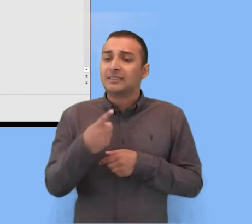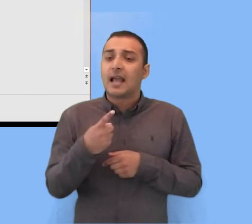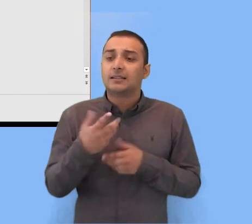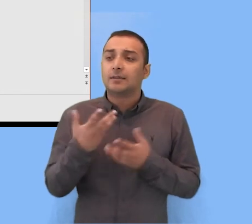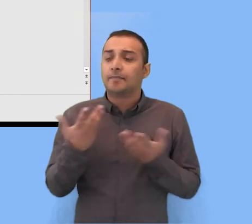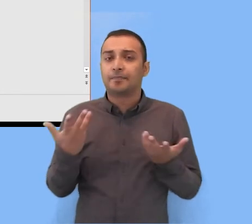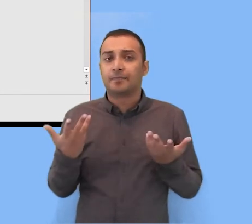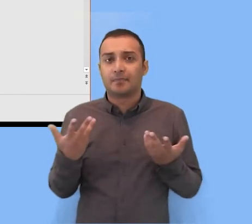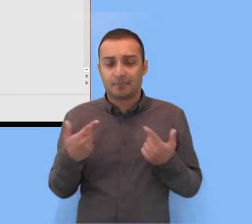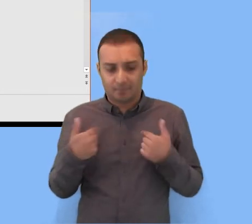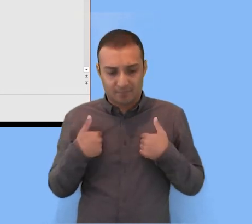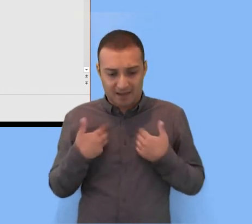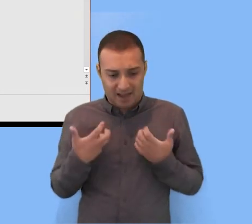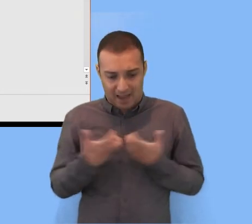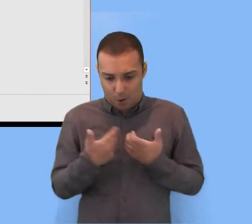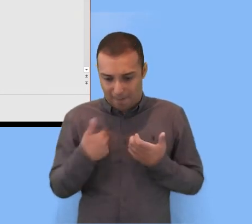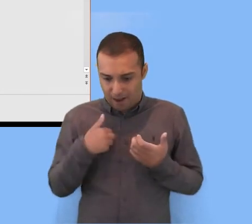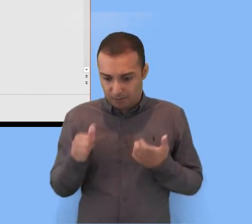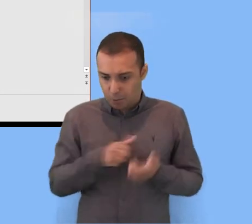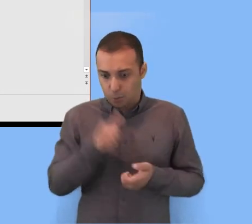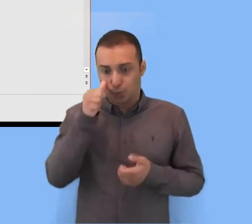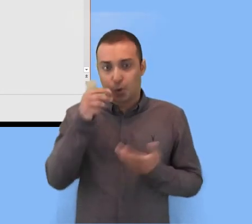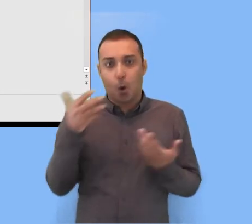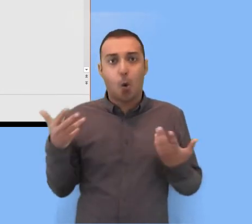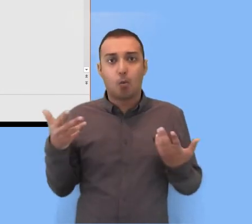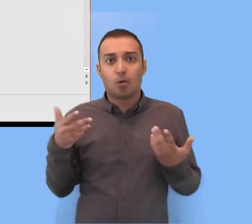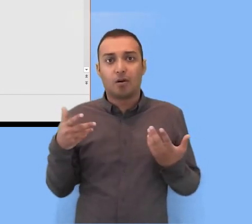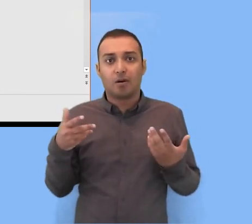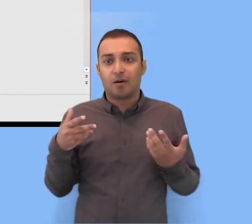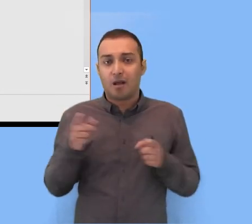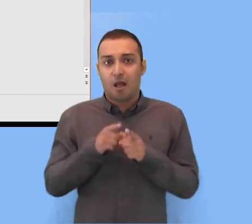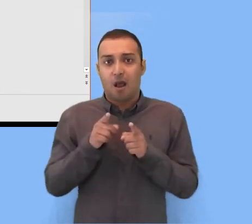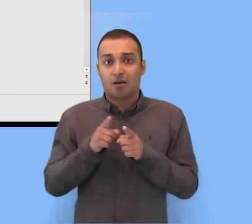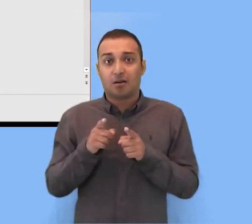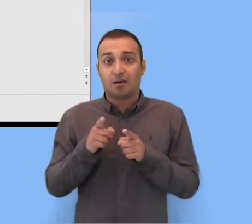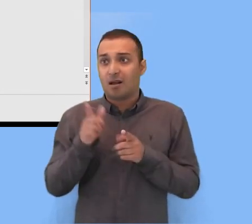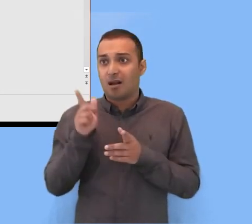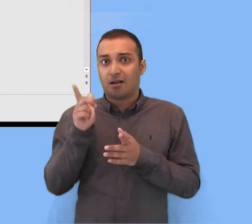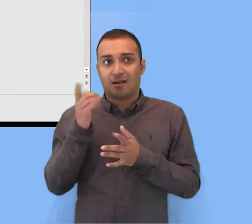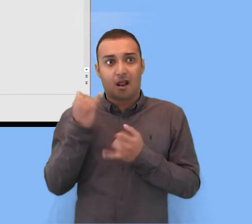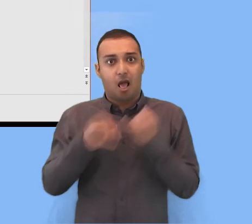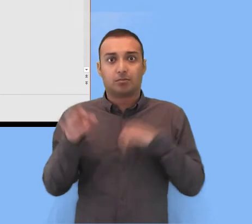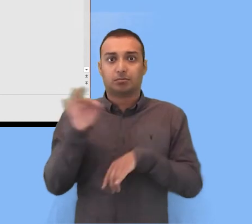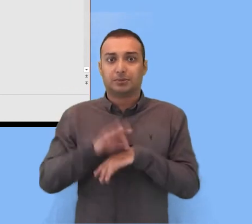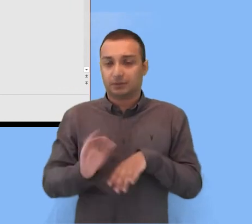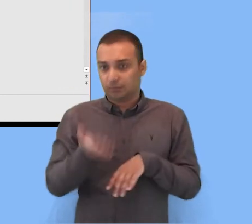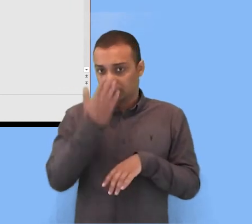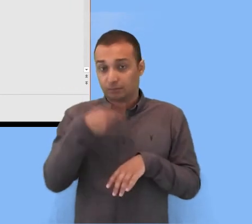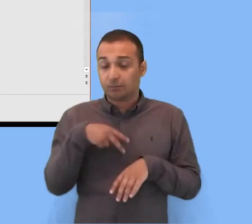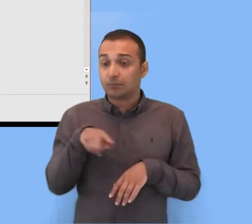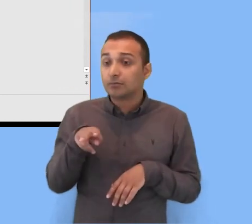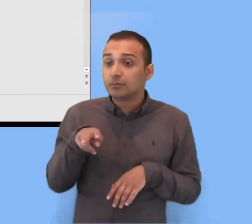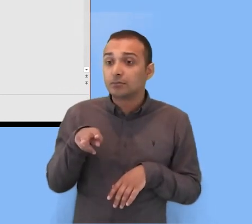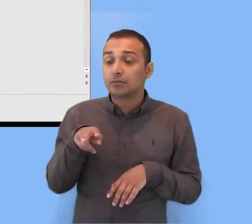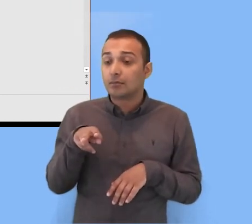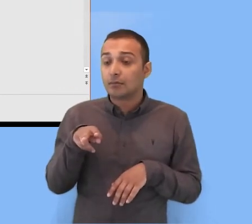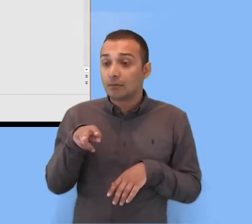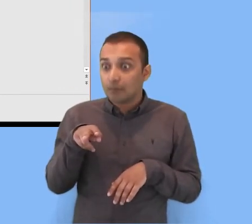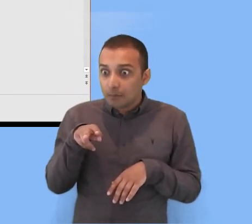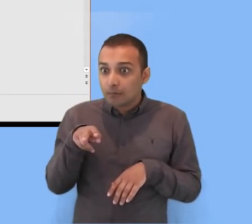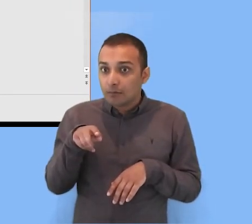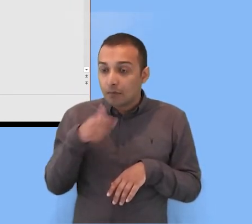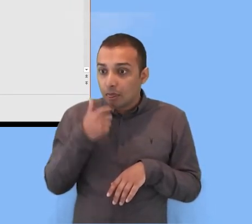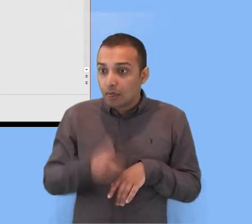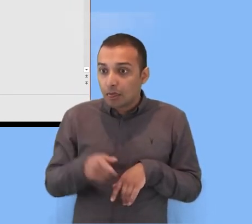how are we supposed to know? Like, where do parents find this all out? It seems like teachers think we just know what the levels